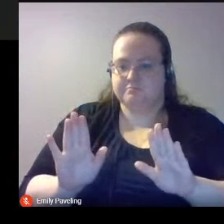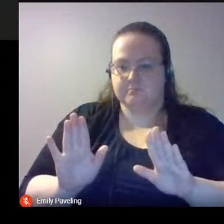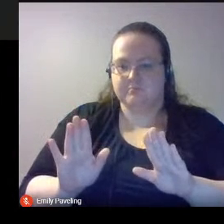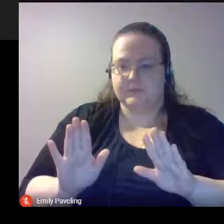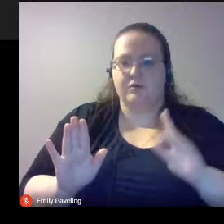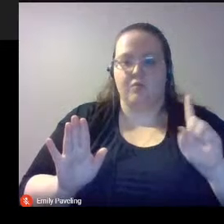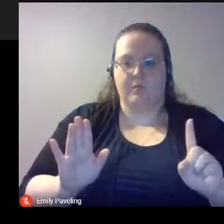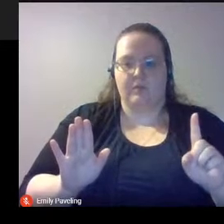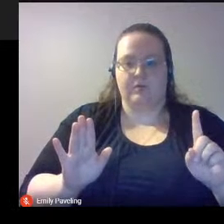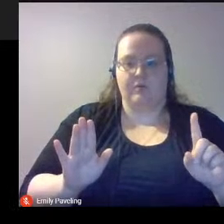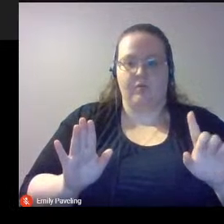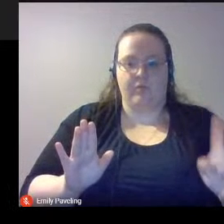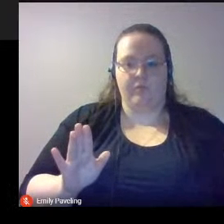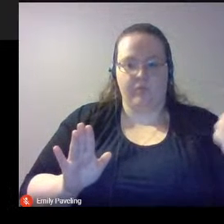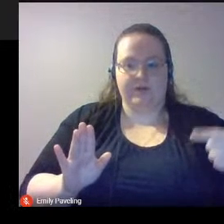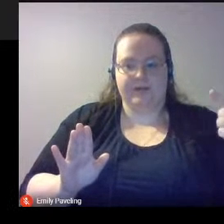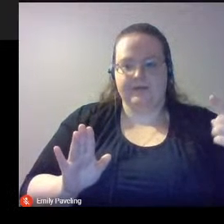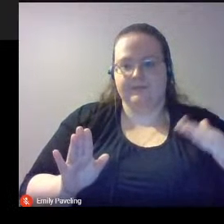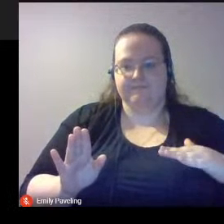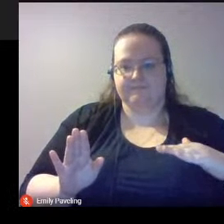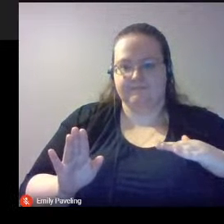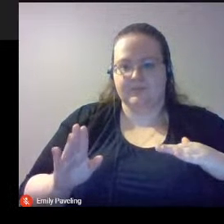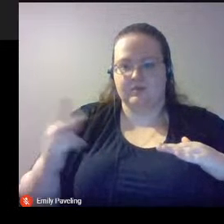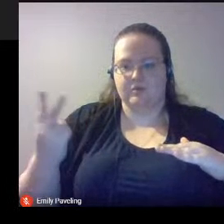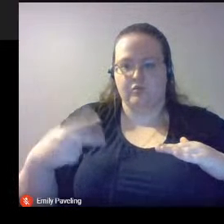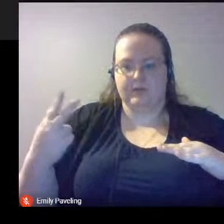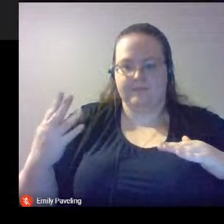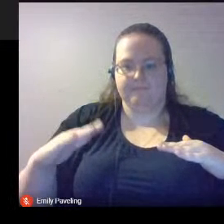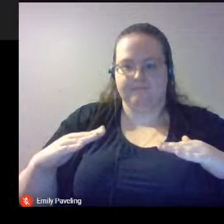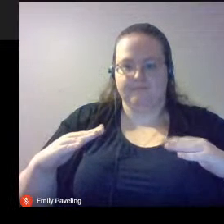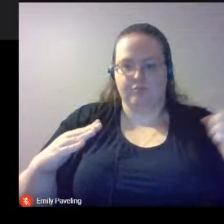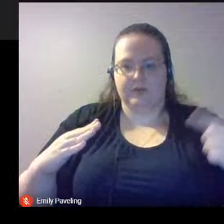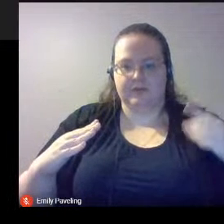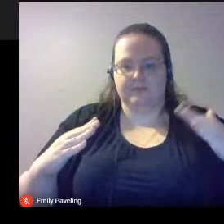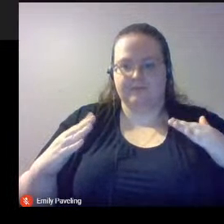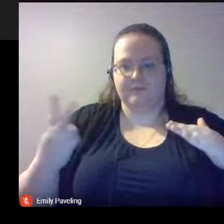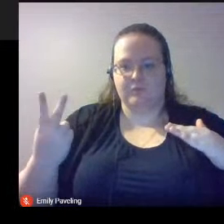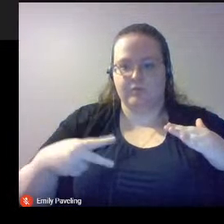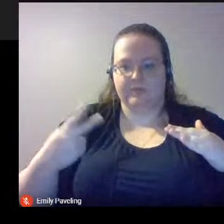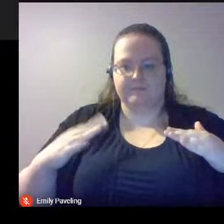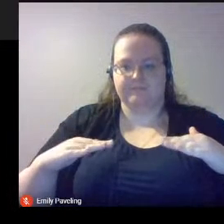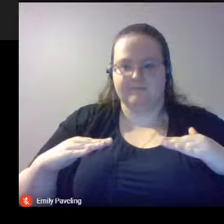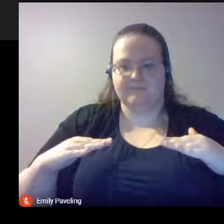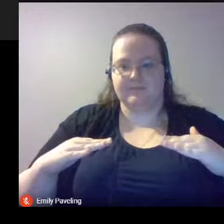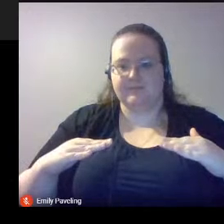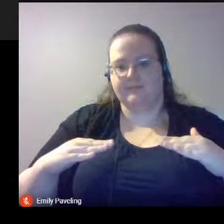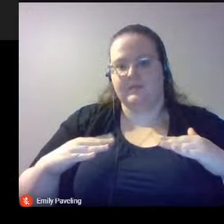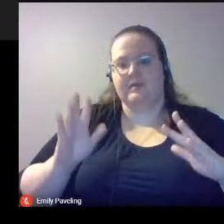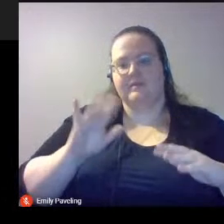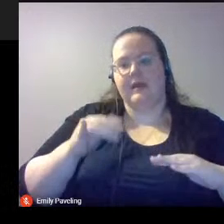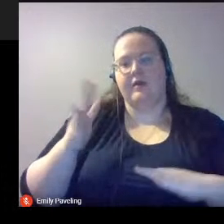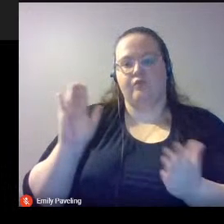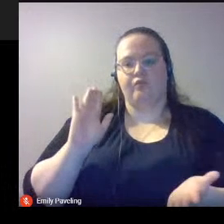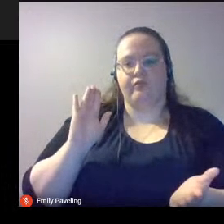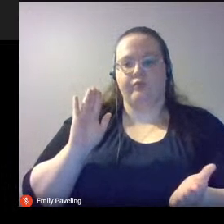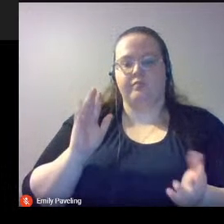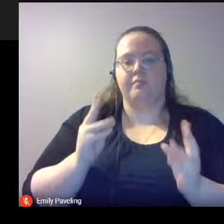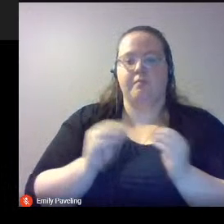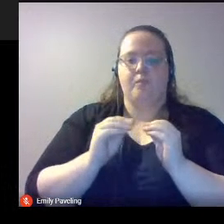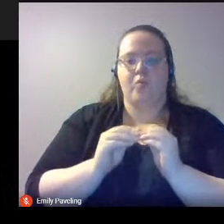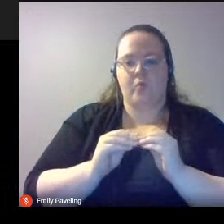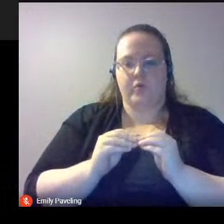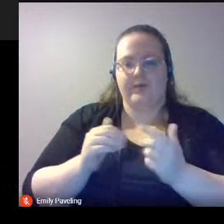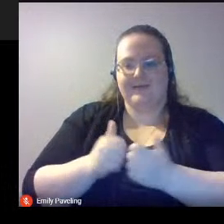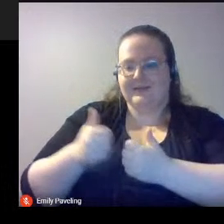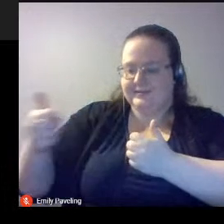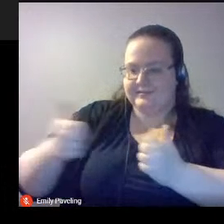this method here, we reduce the number of aisles in the classroom and actually create further distancing between